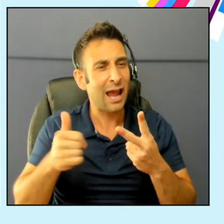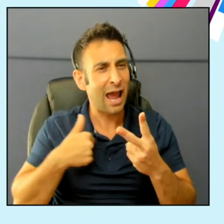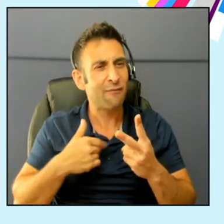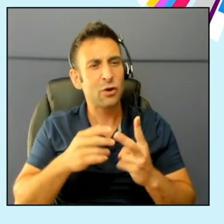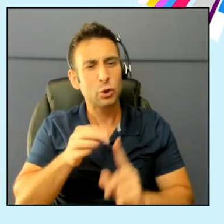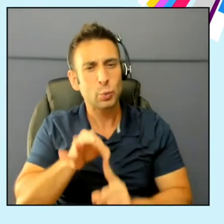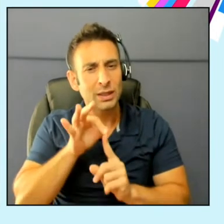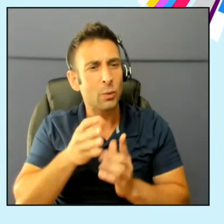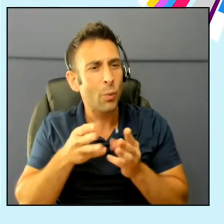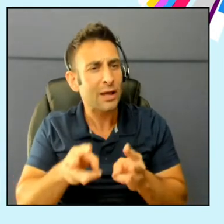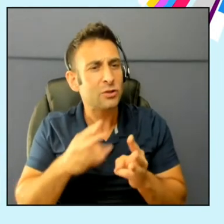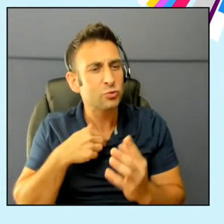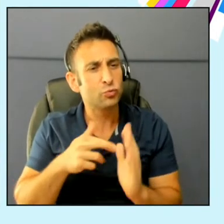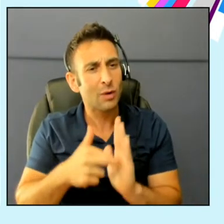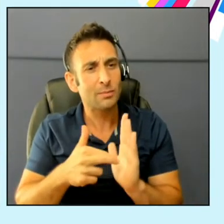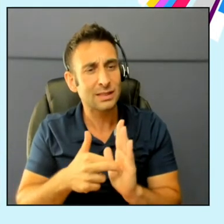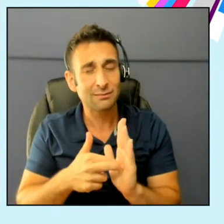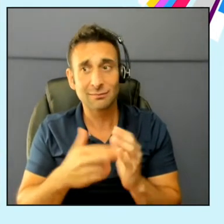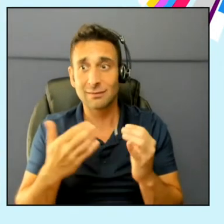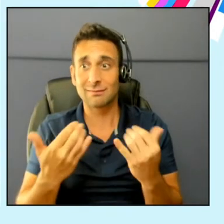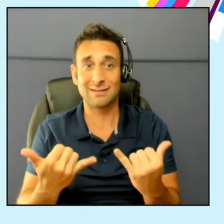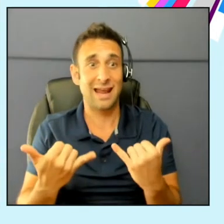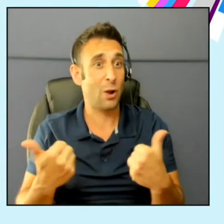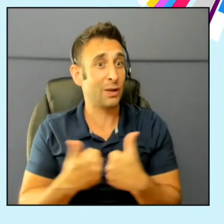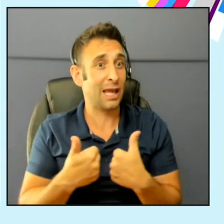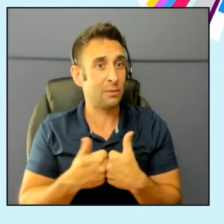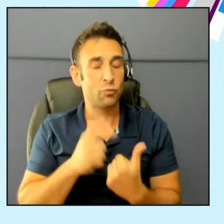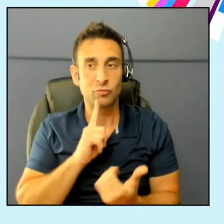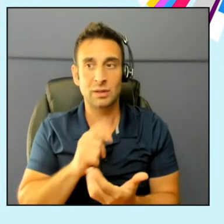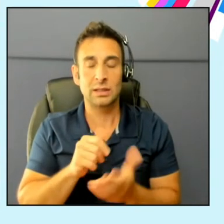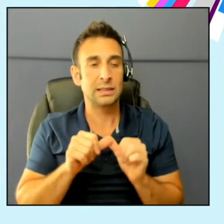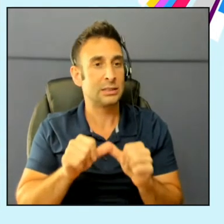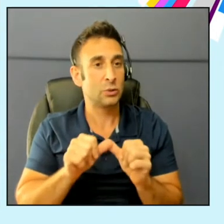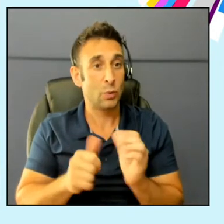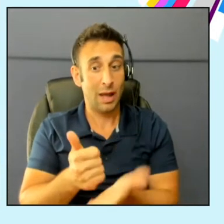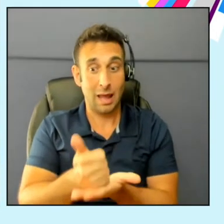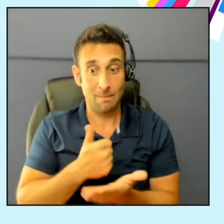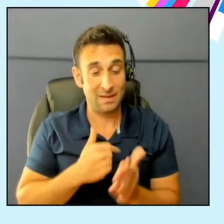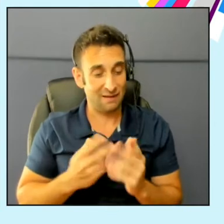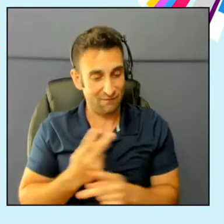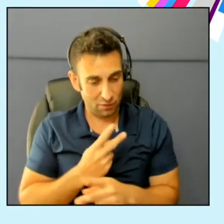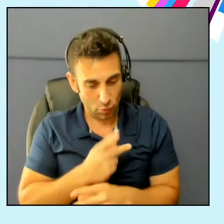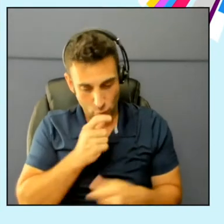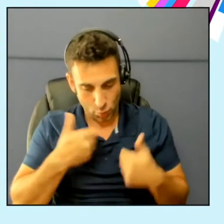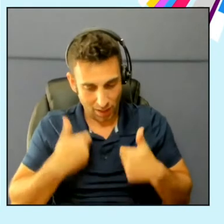I feel like games continue to help me figure out who I am through my whole life.